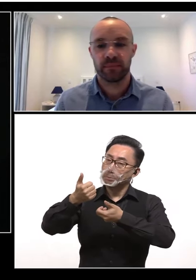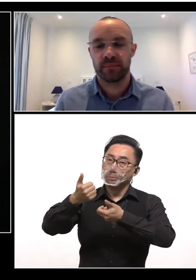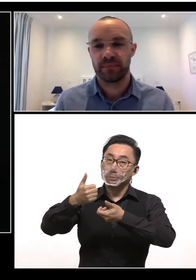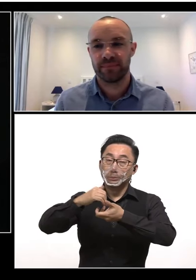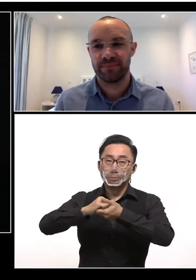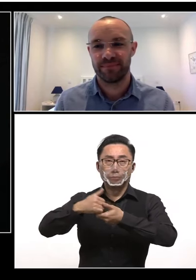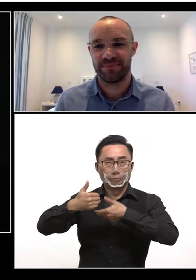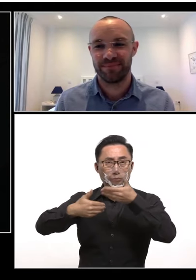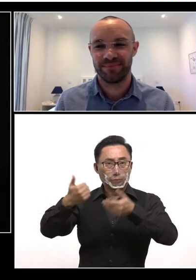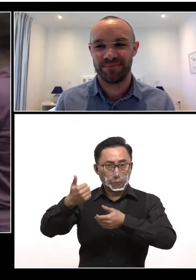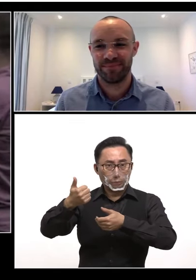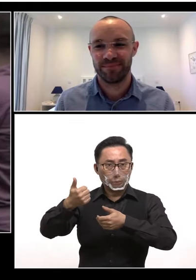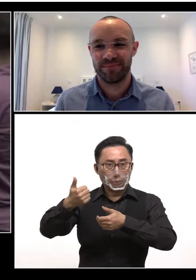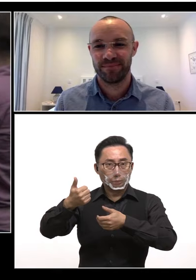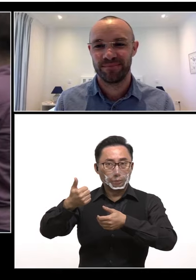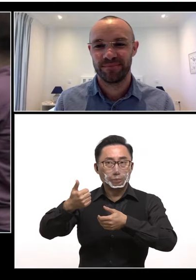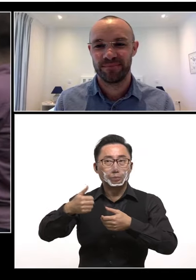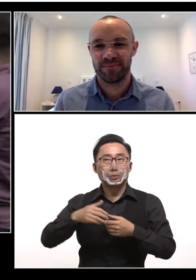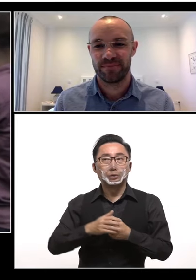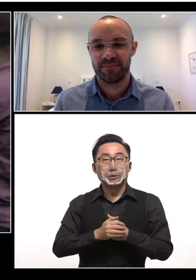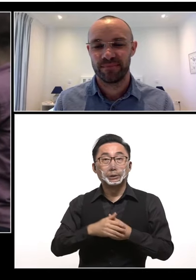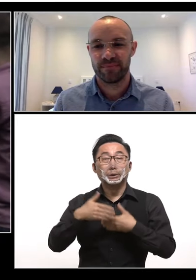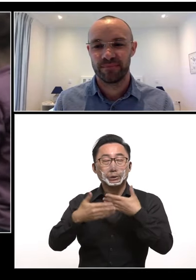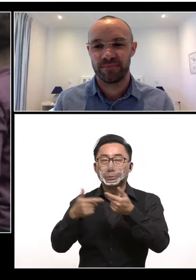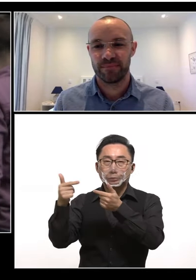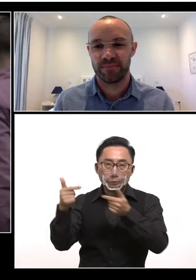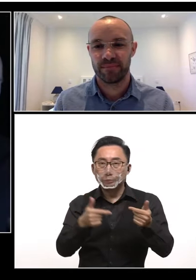then, I've never looked back.